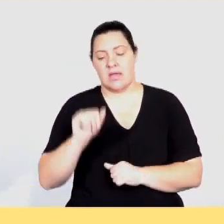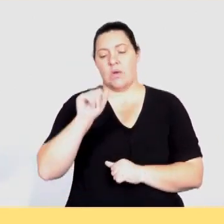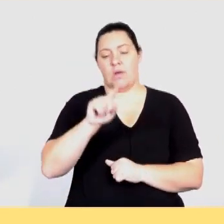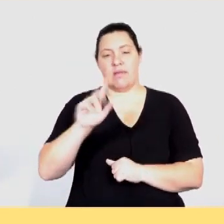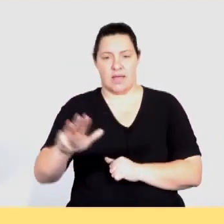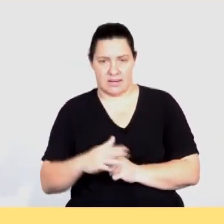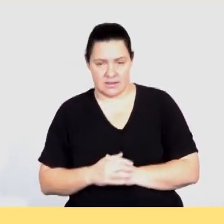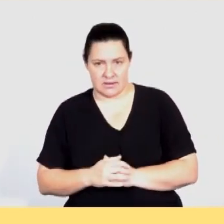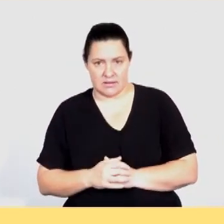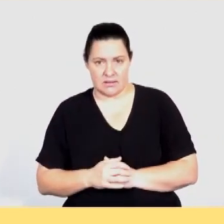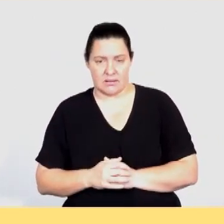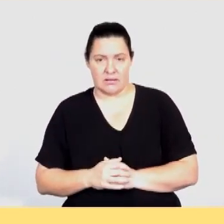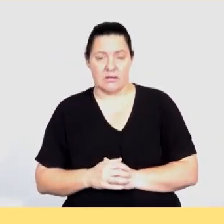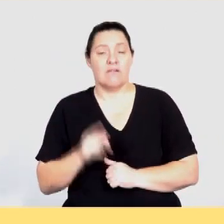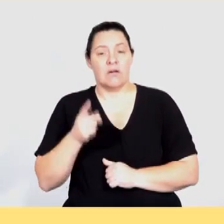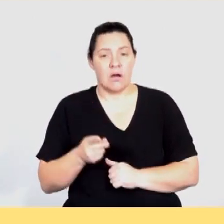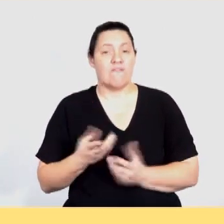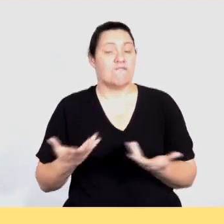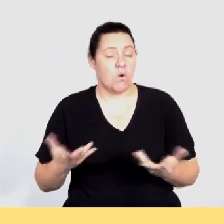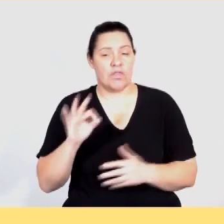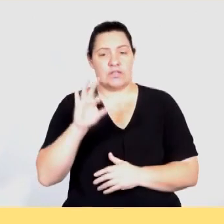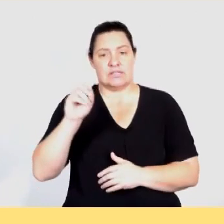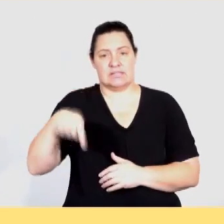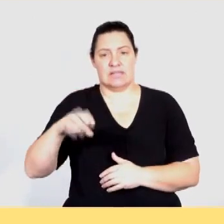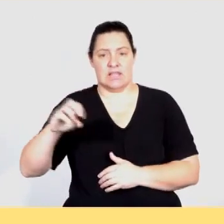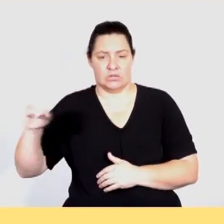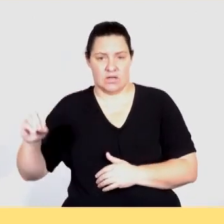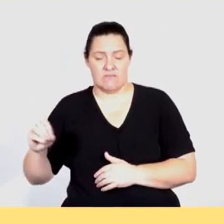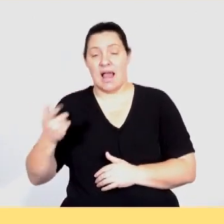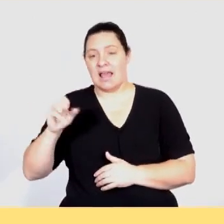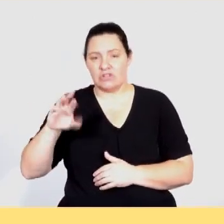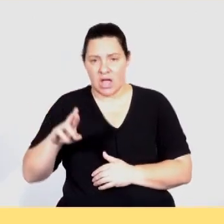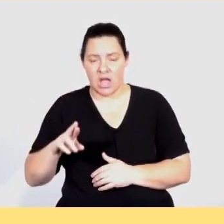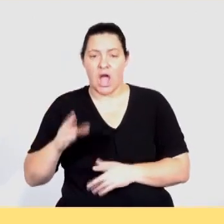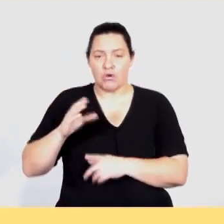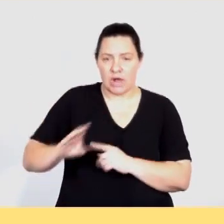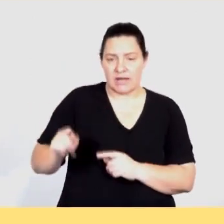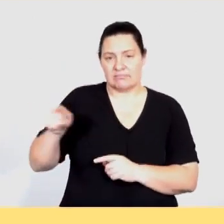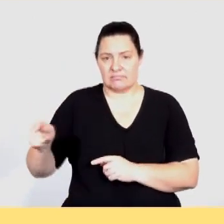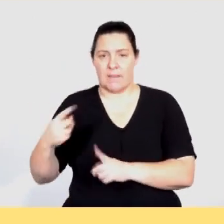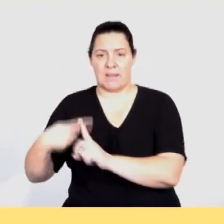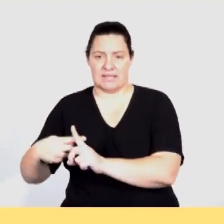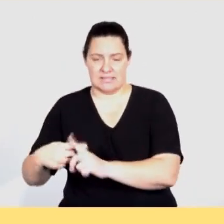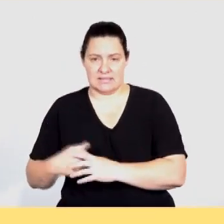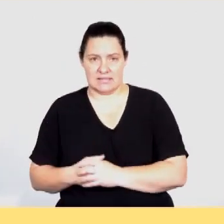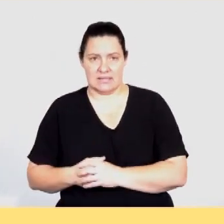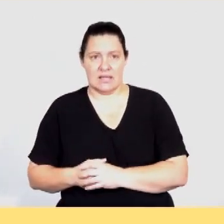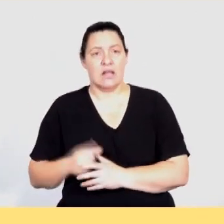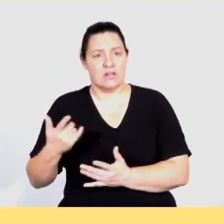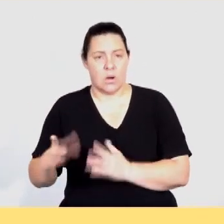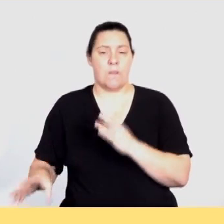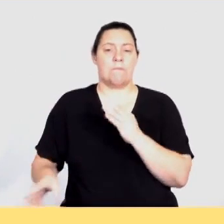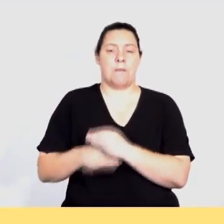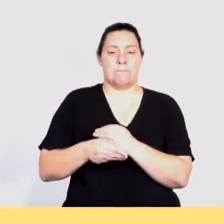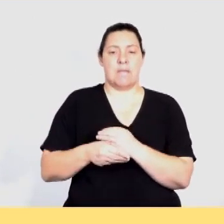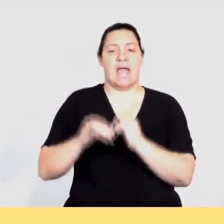number 19. And invoice number 19 is for 30,000. When you are in the ledger, the credit side is a plus. So